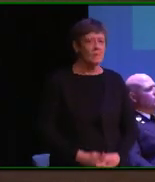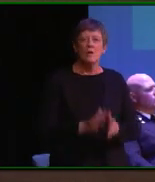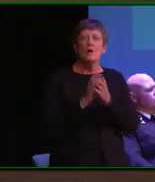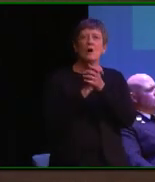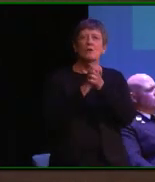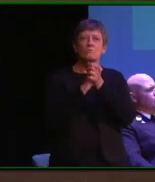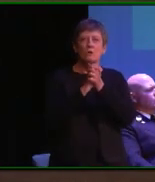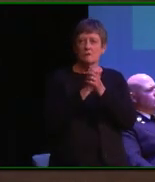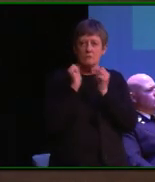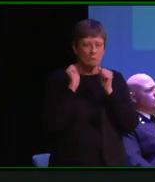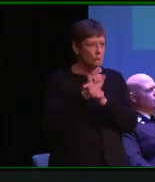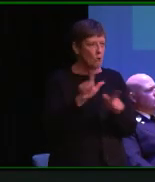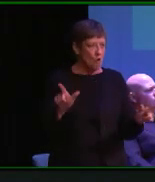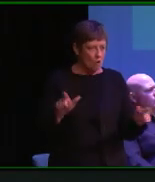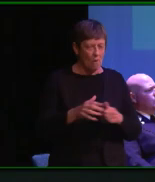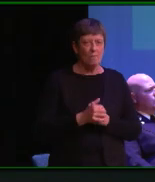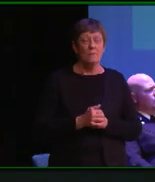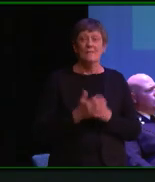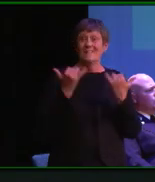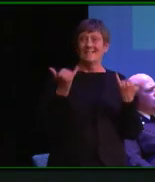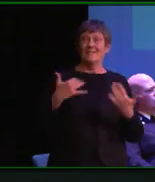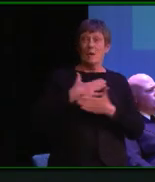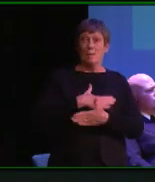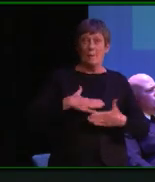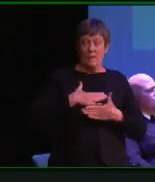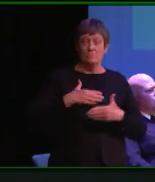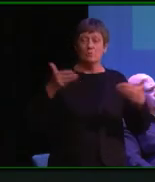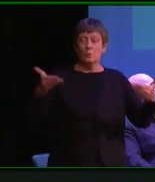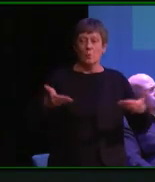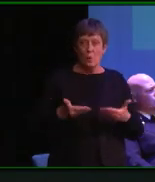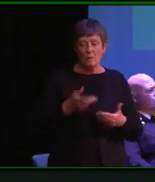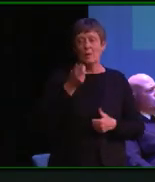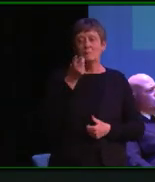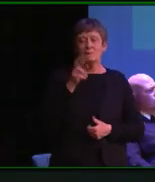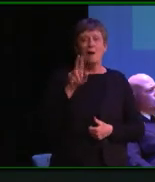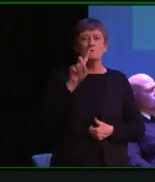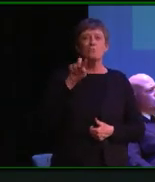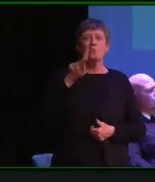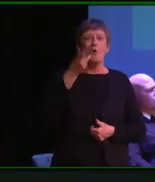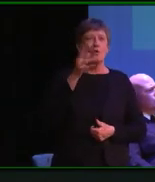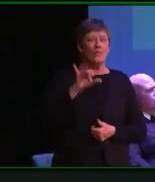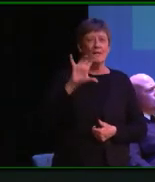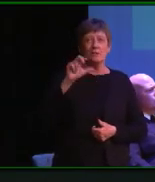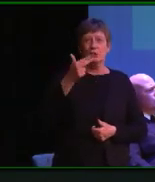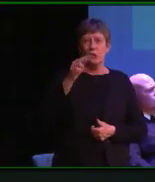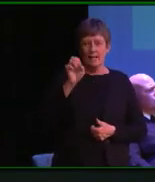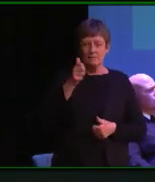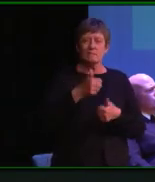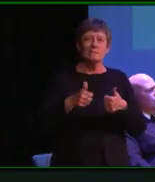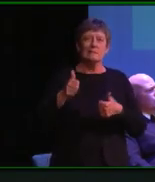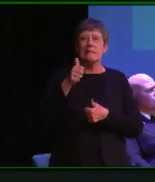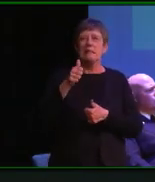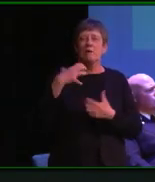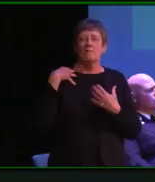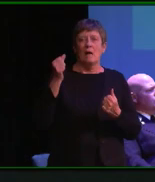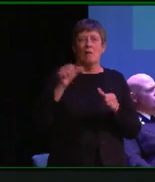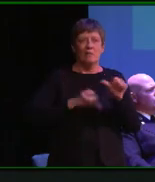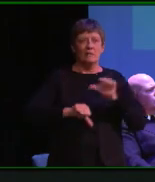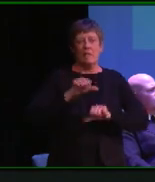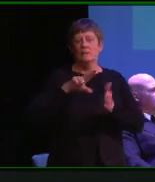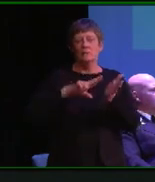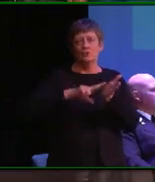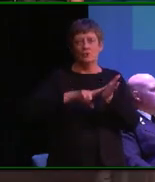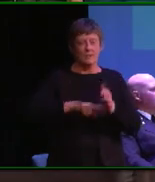Congratulations to you all. It is now my pleasure to welcome Dr. Dorothy Chase, Dean of Health Science and Nursing.